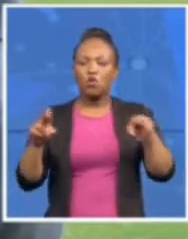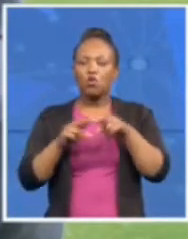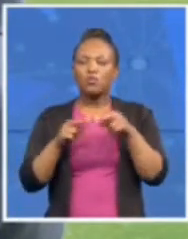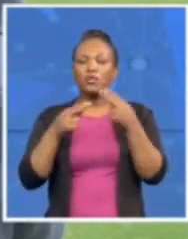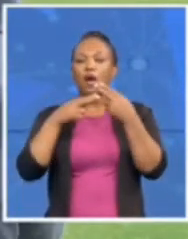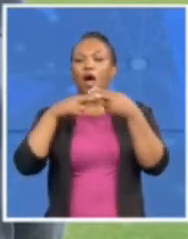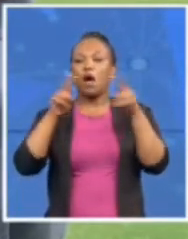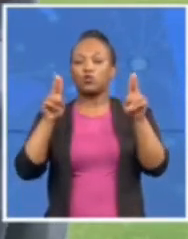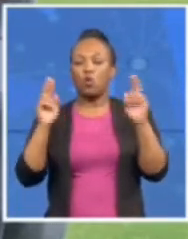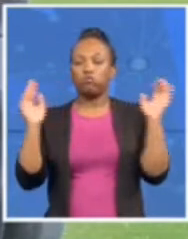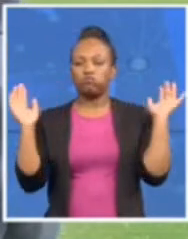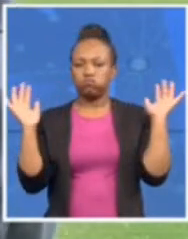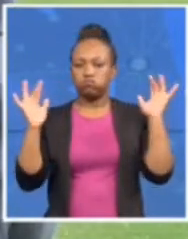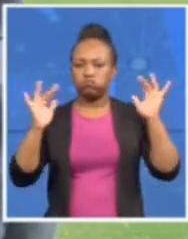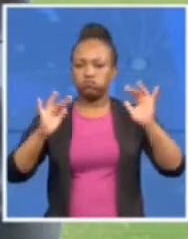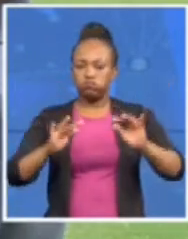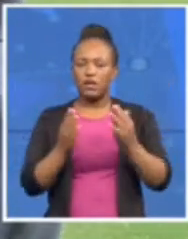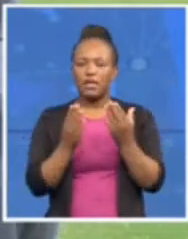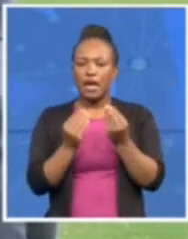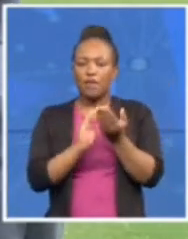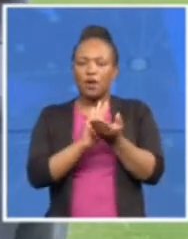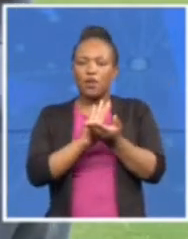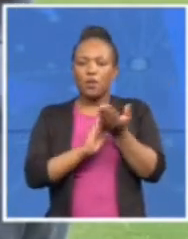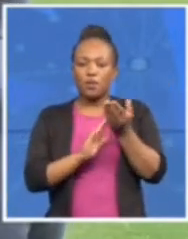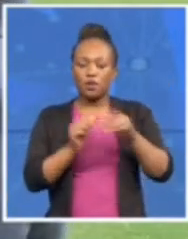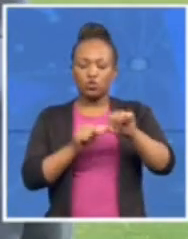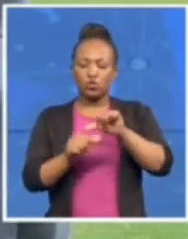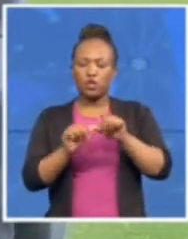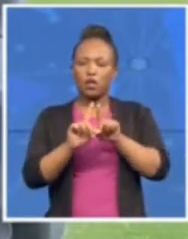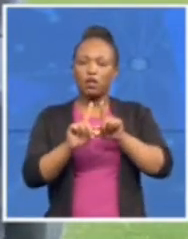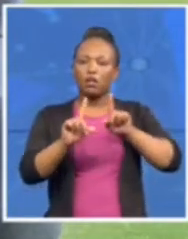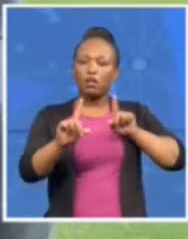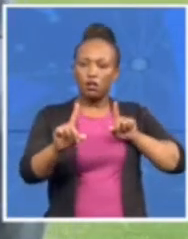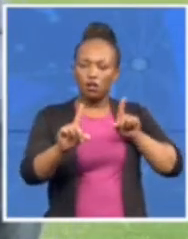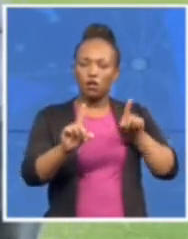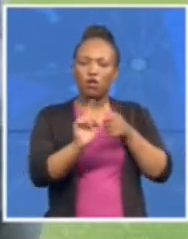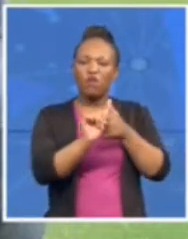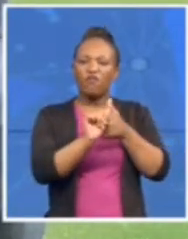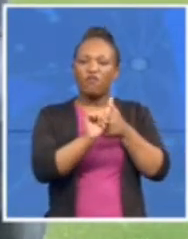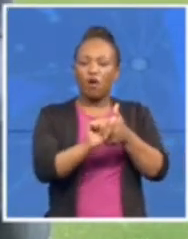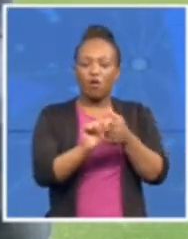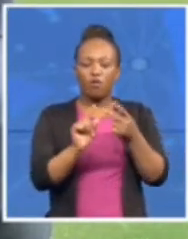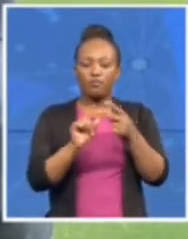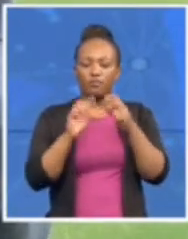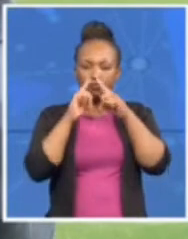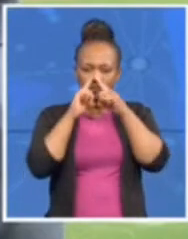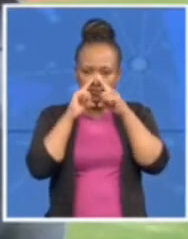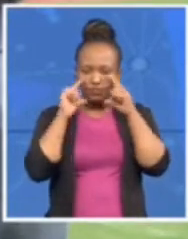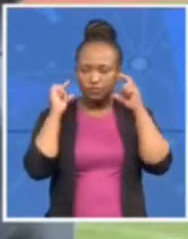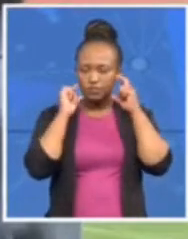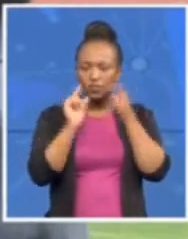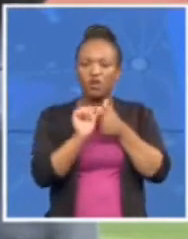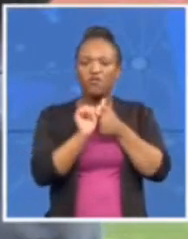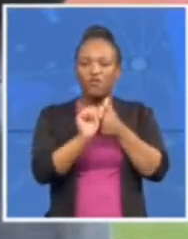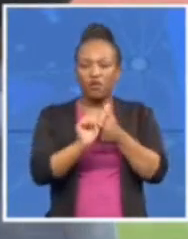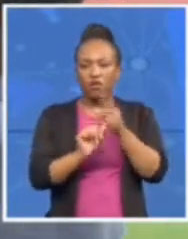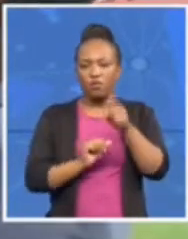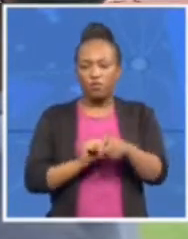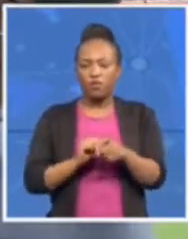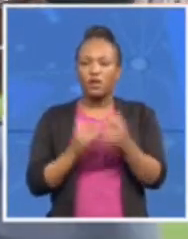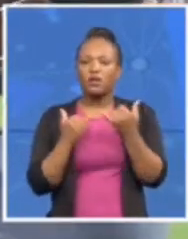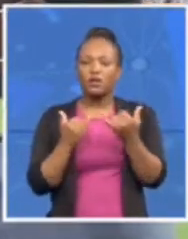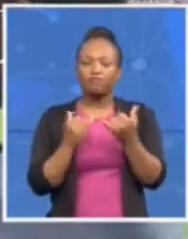you know, social distancing is still required. The wearing of masks and all of that is still required. What are some of the measures that the party will put in place to